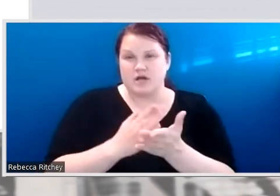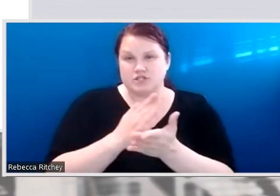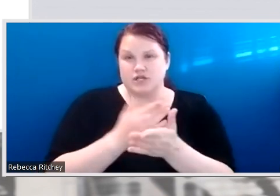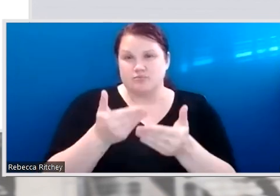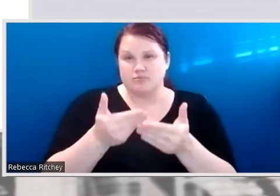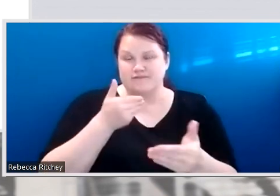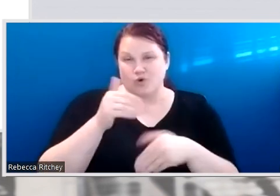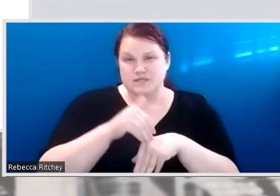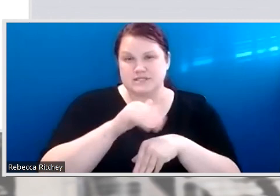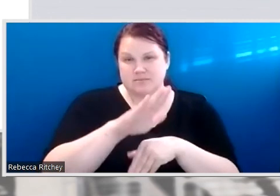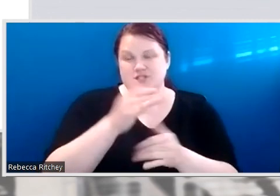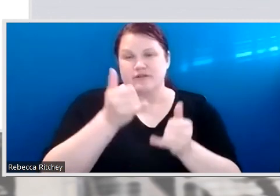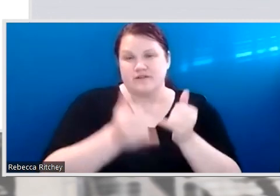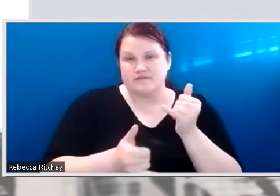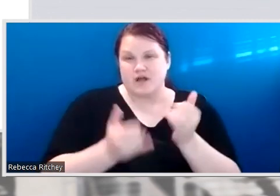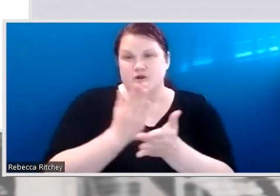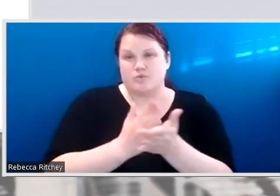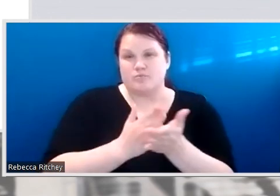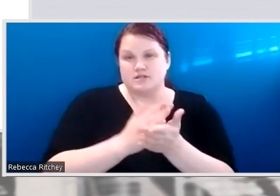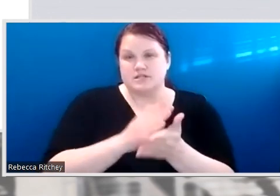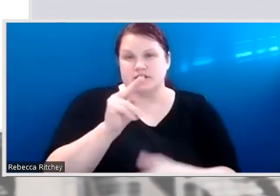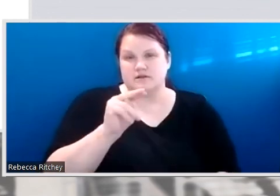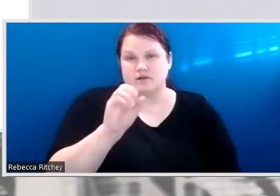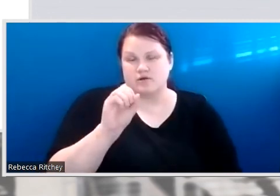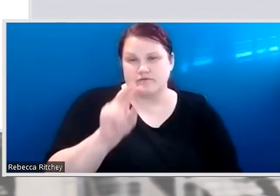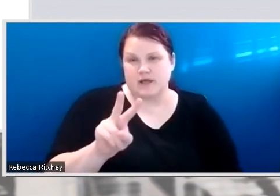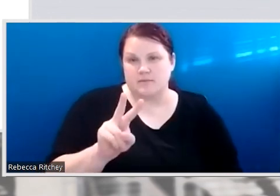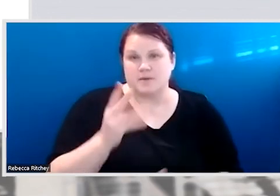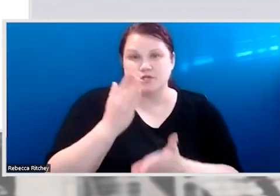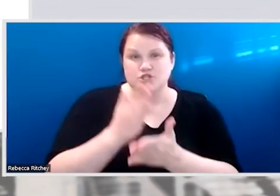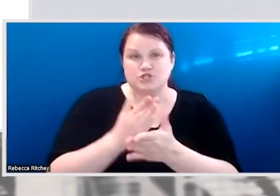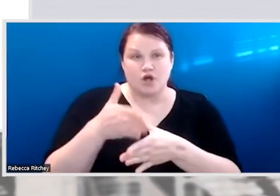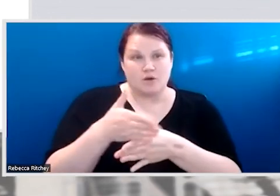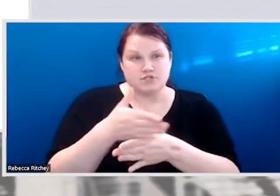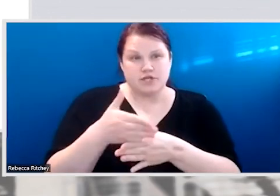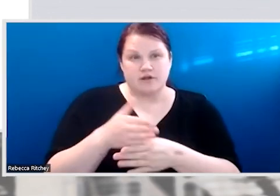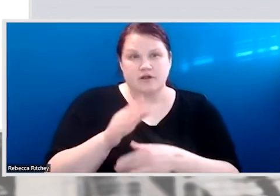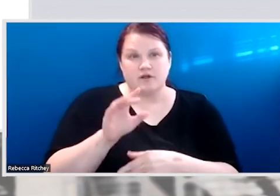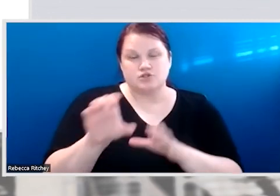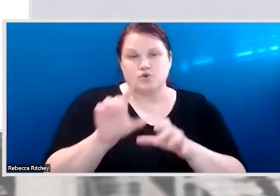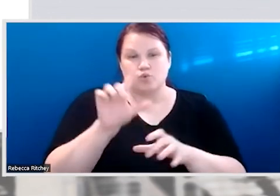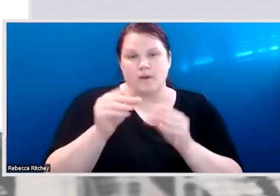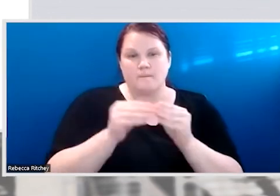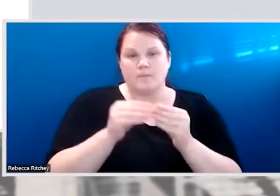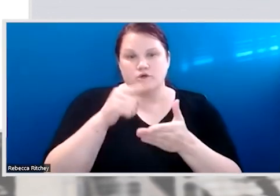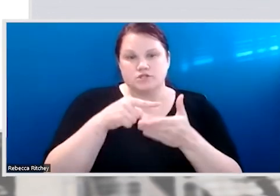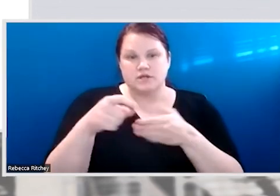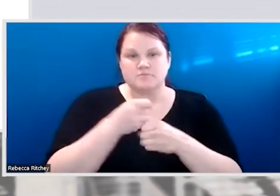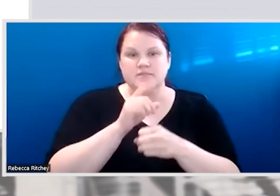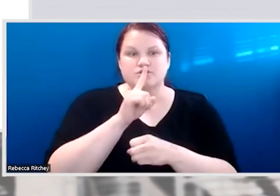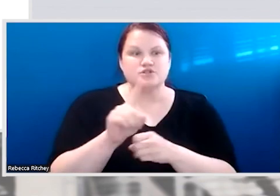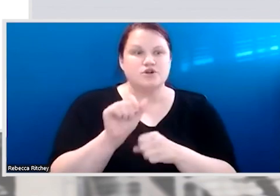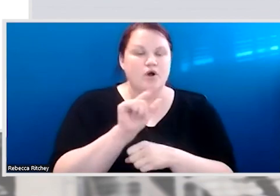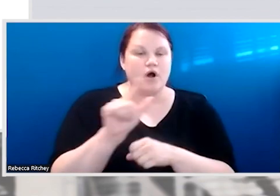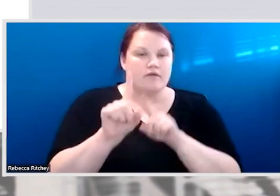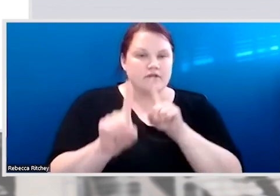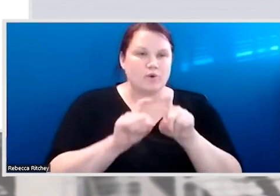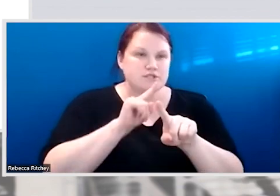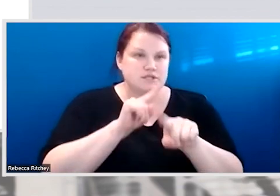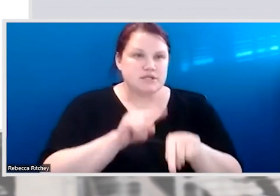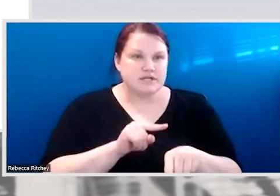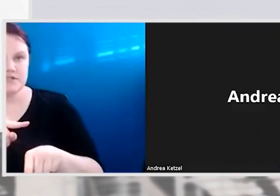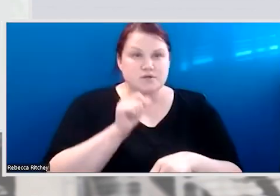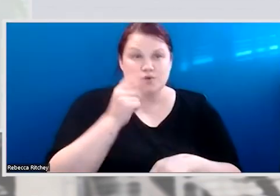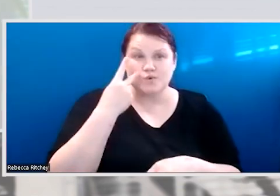budget in November. With that, I'm going to stop sharing and just do one more check to make sure we got all the questions. I don't see